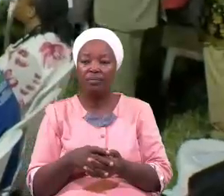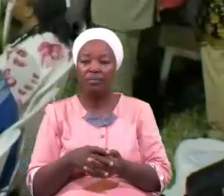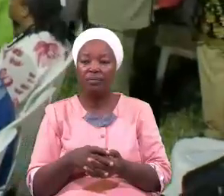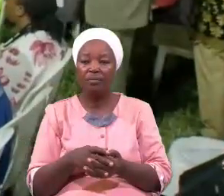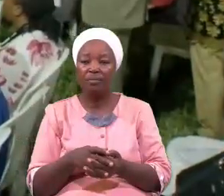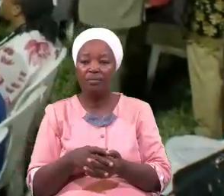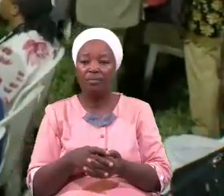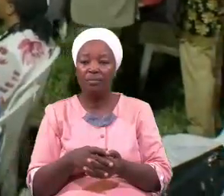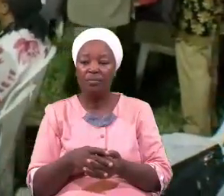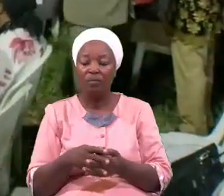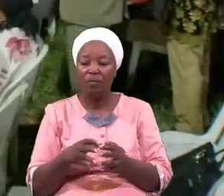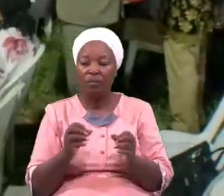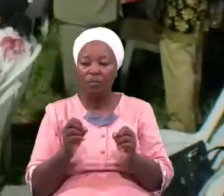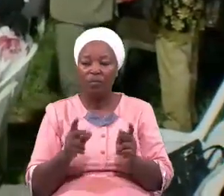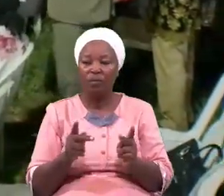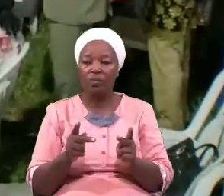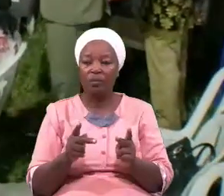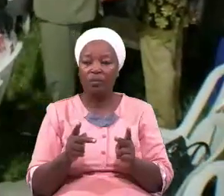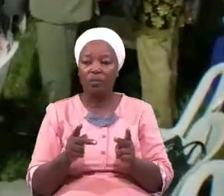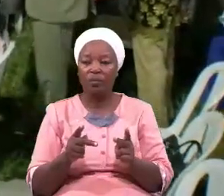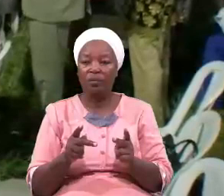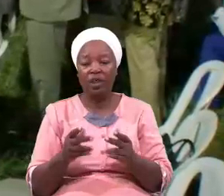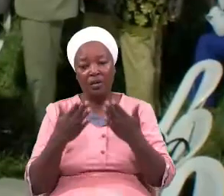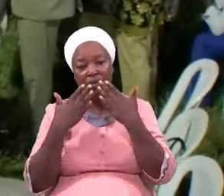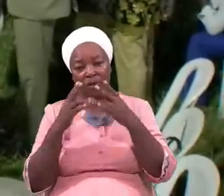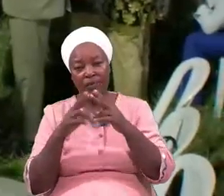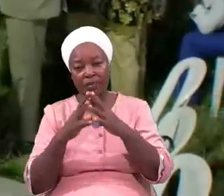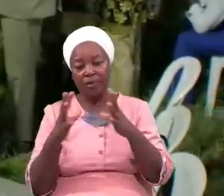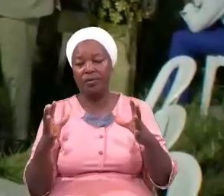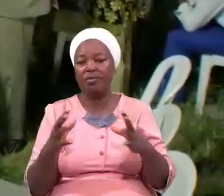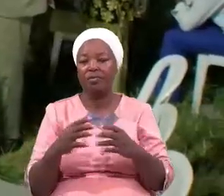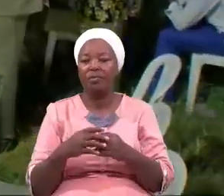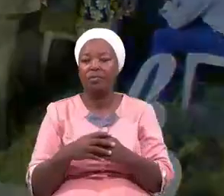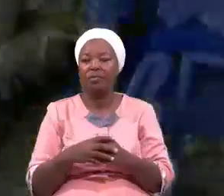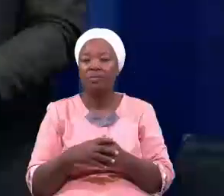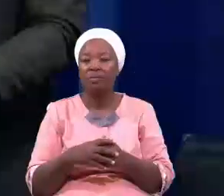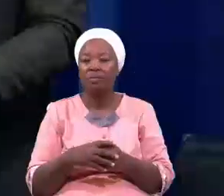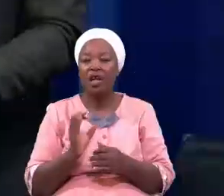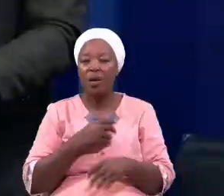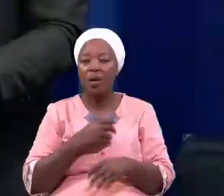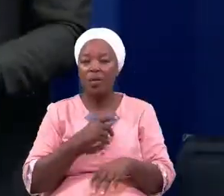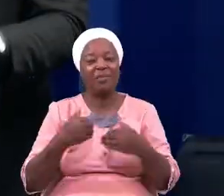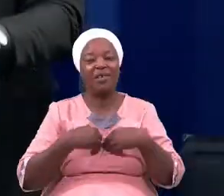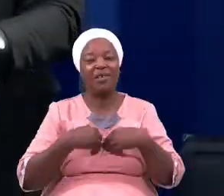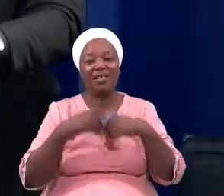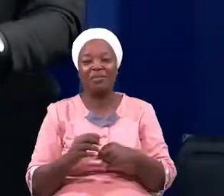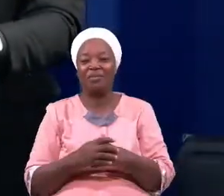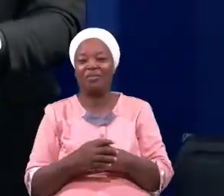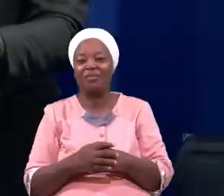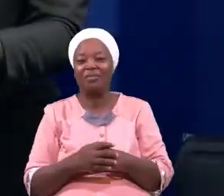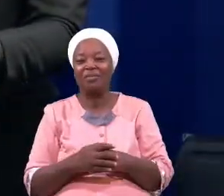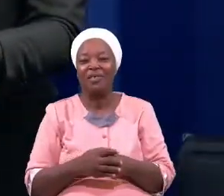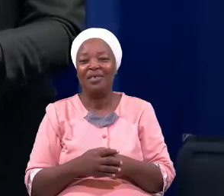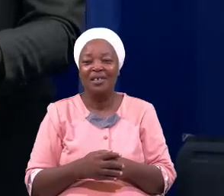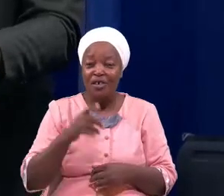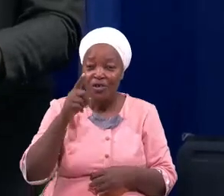Okay. Yes, yes, yes. Thank you very much. Merci infiniment. Our time has come. You will